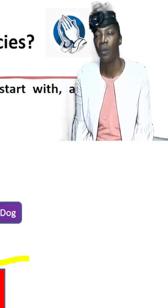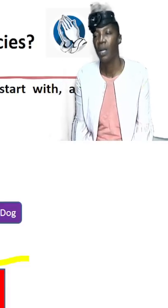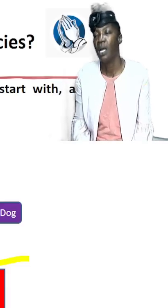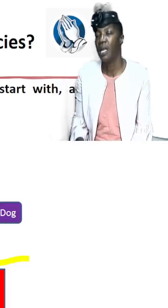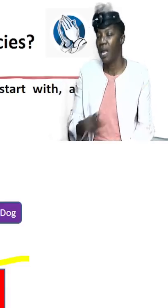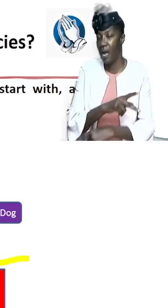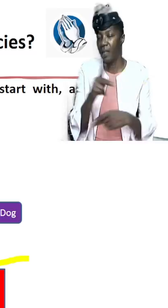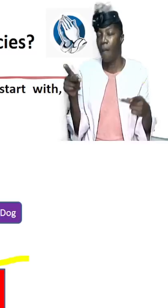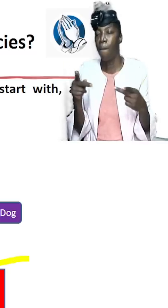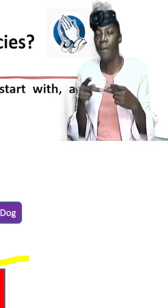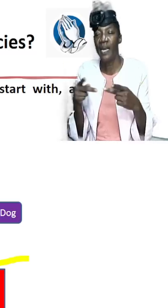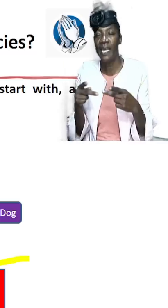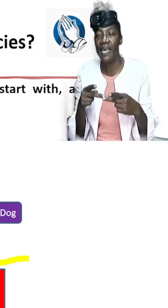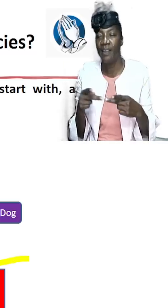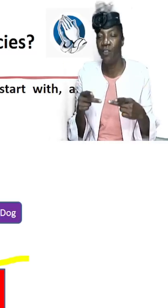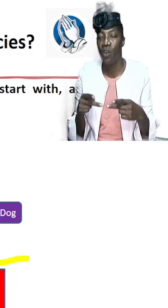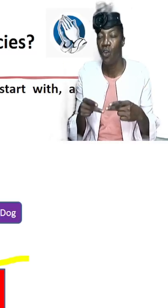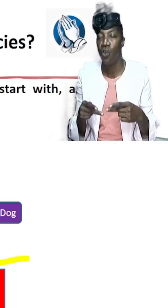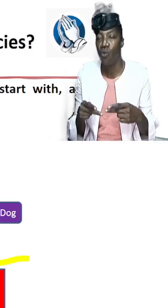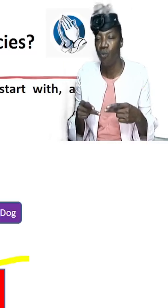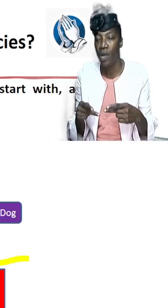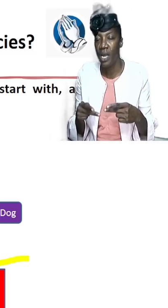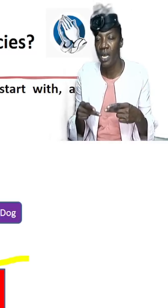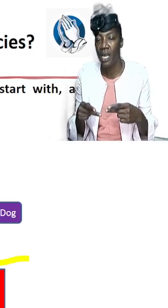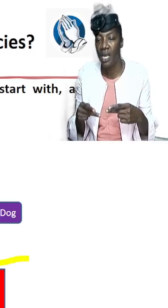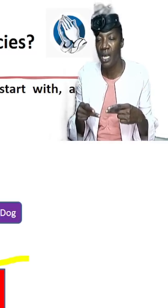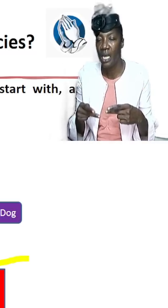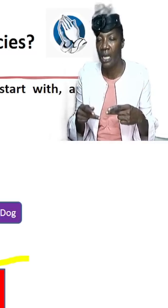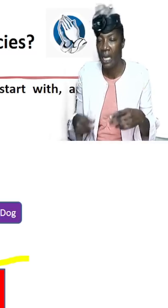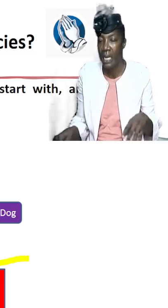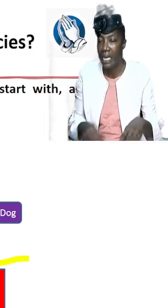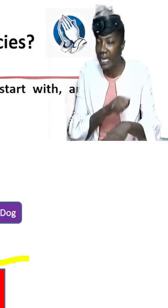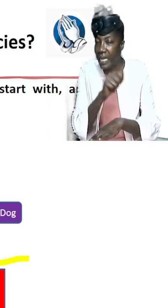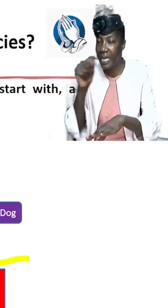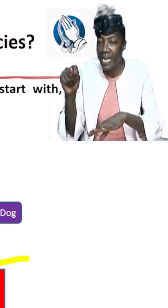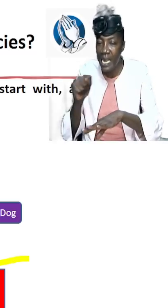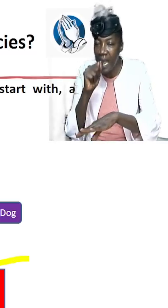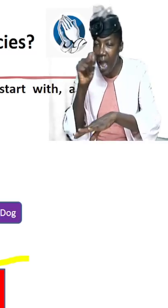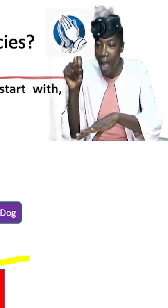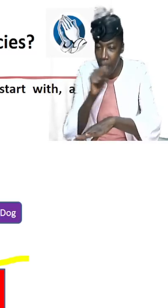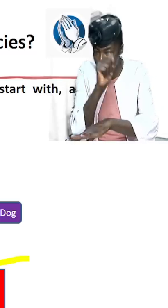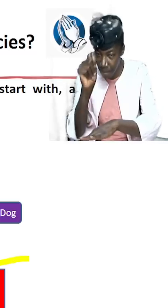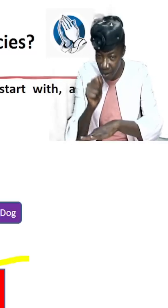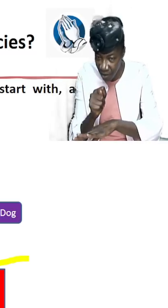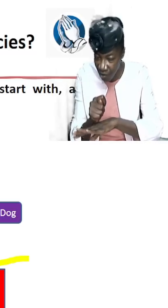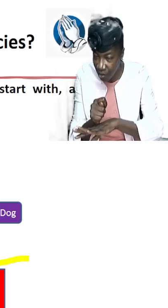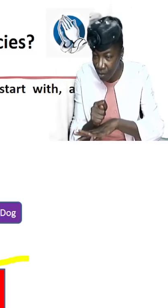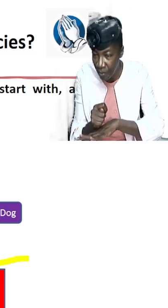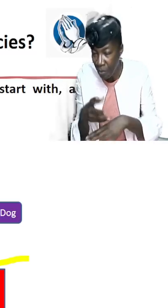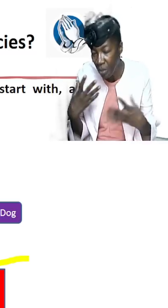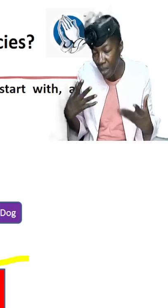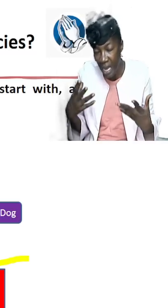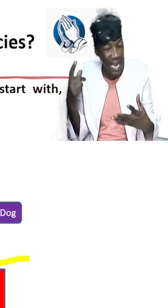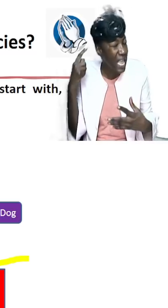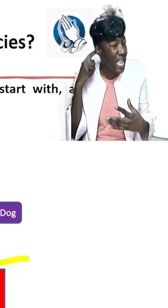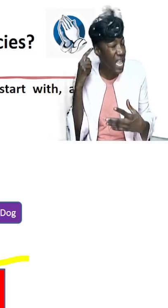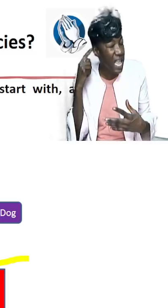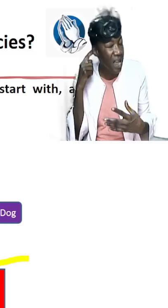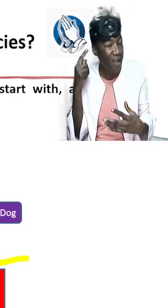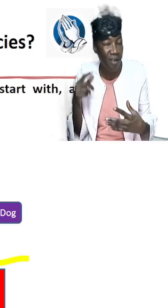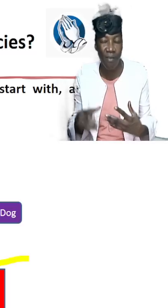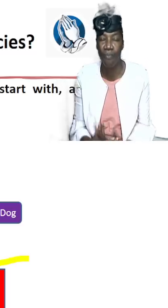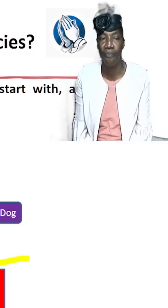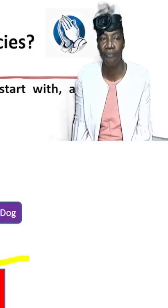place where the temperature might be such that it works with their hair texture,